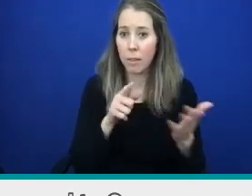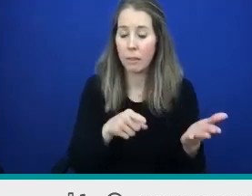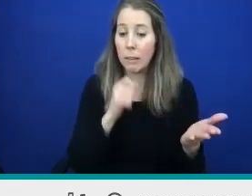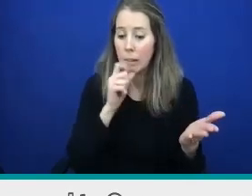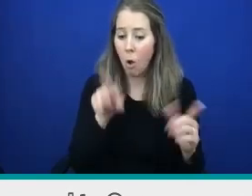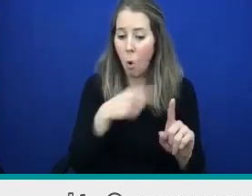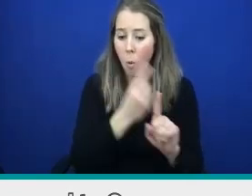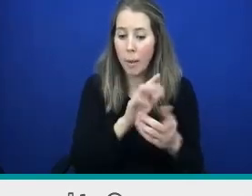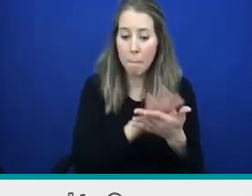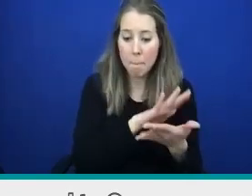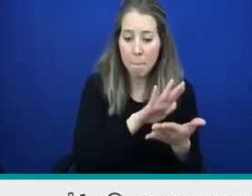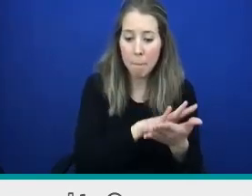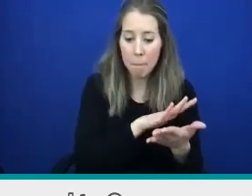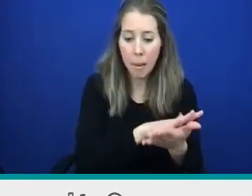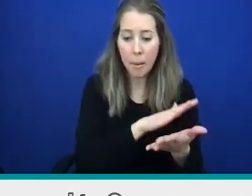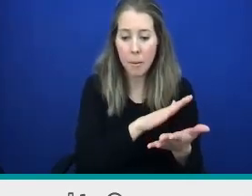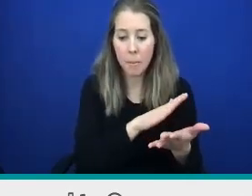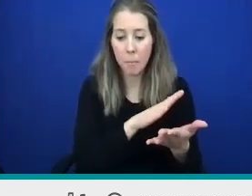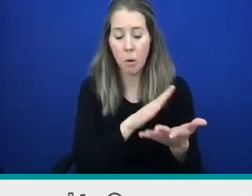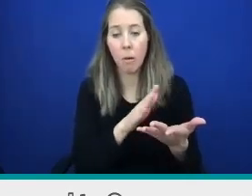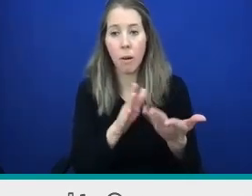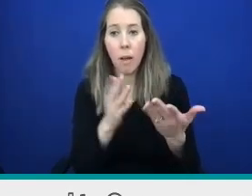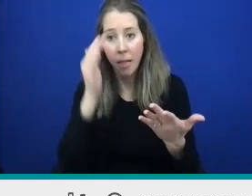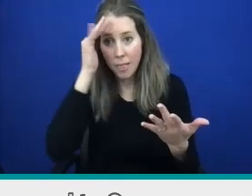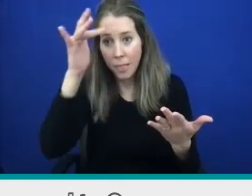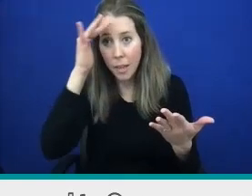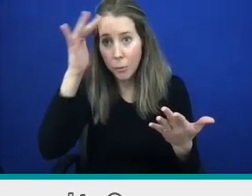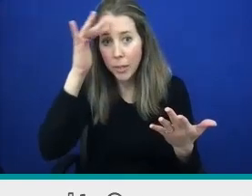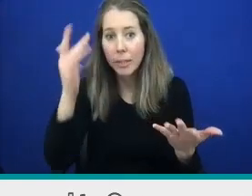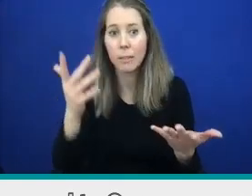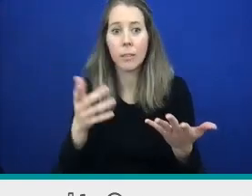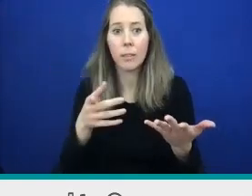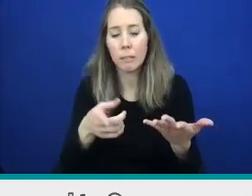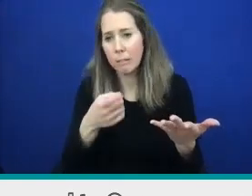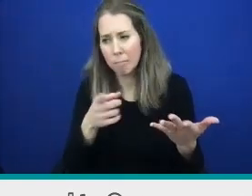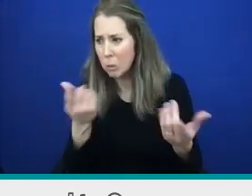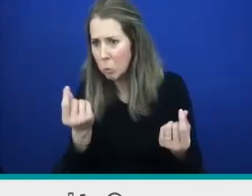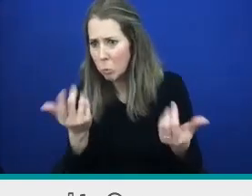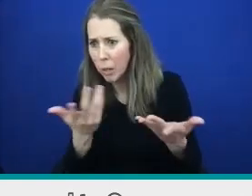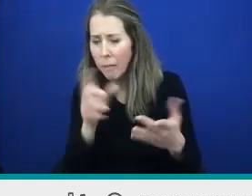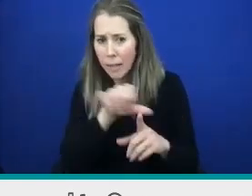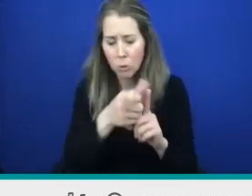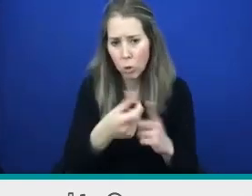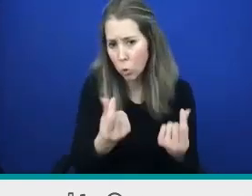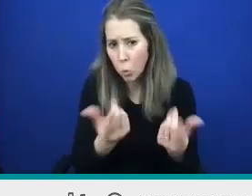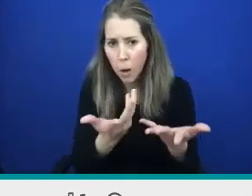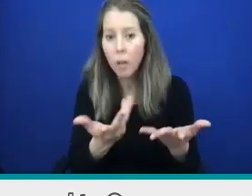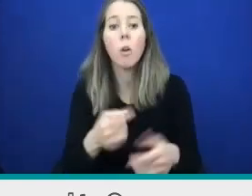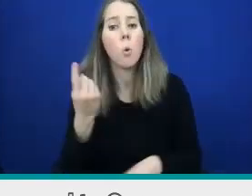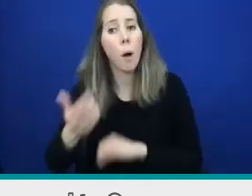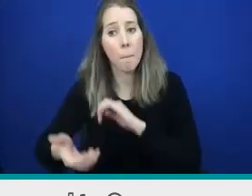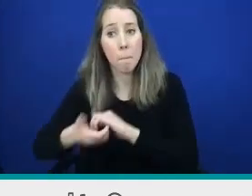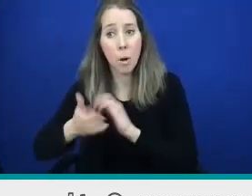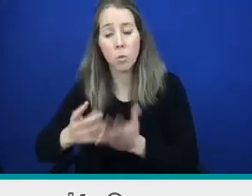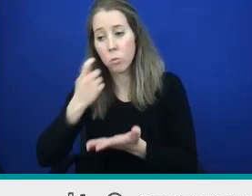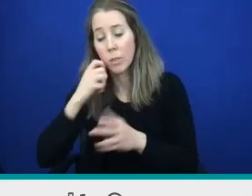kind of paper and theory and into what do you actually do in these scenarios? So one of our partners